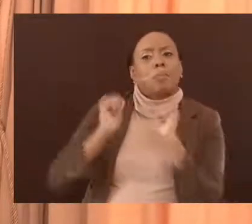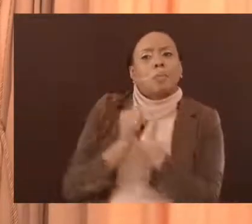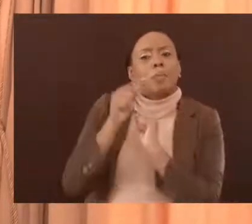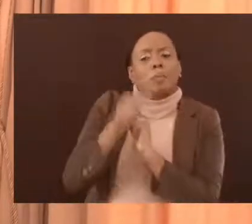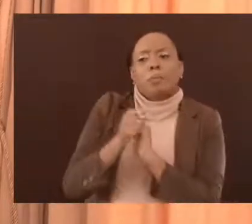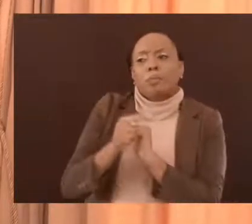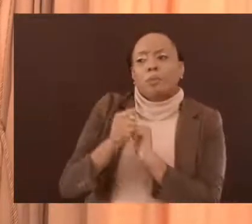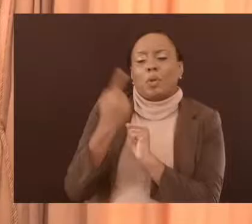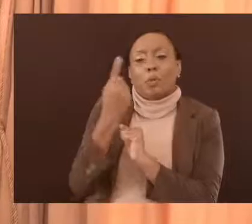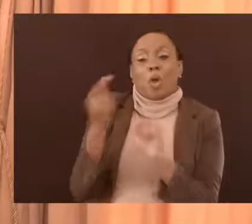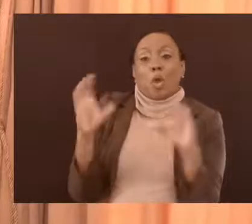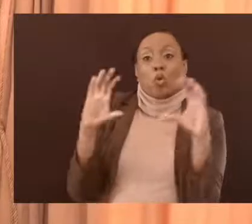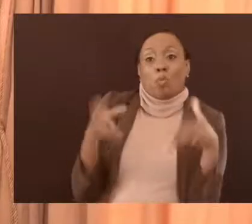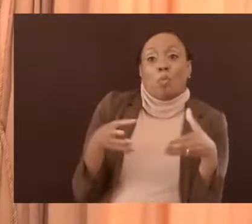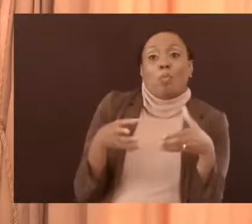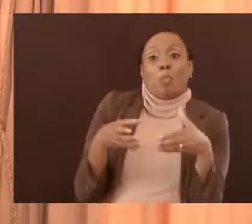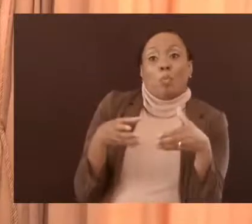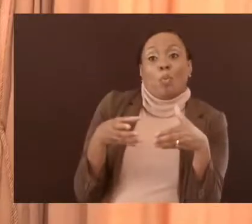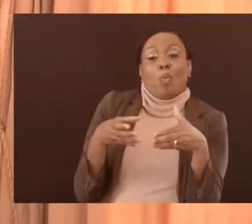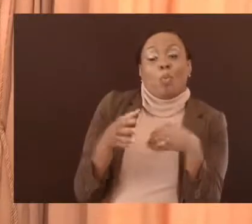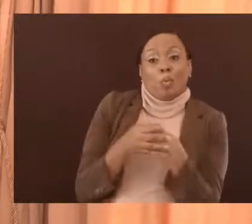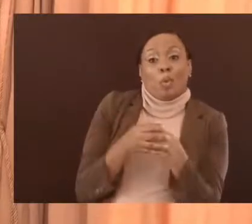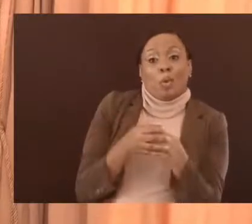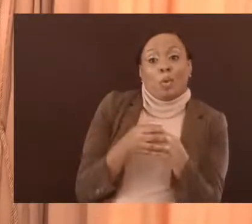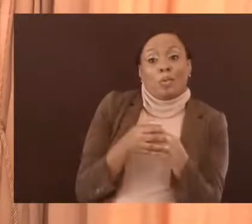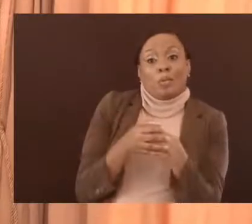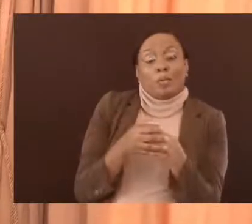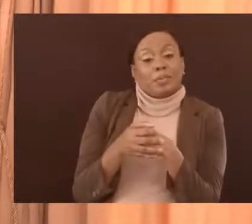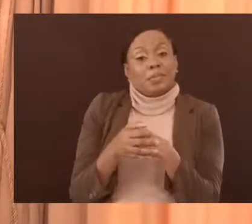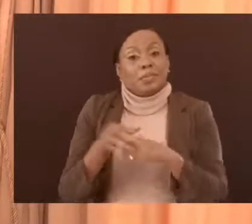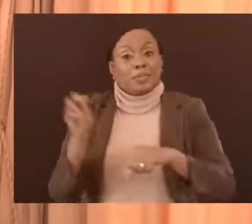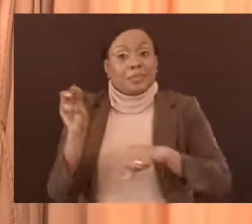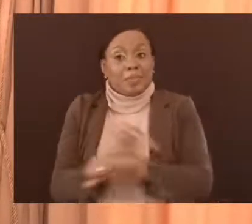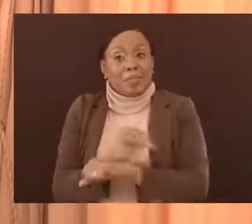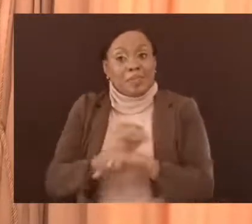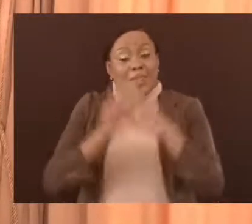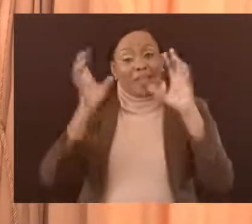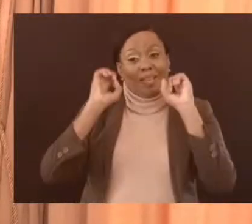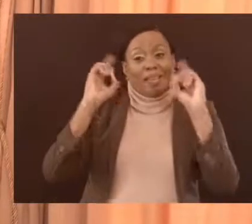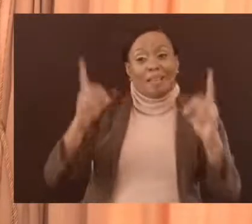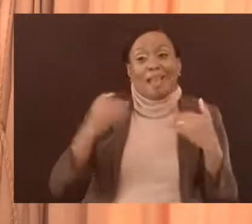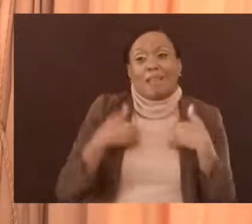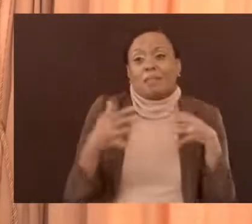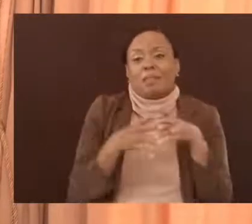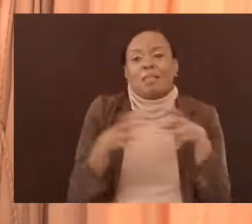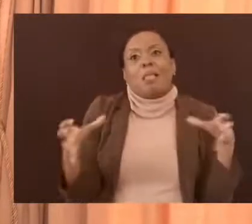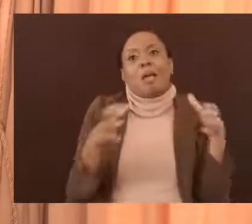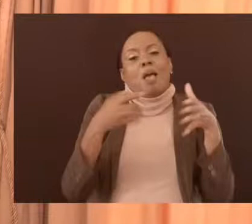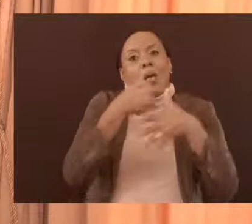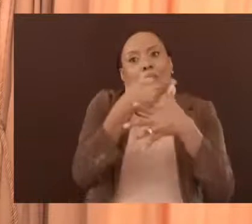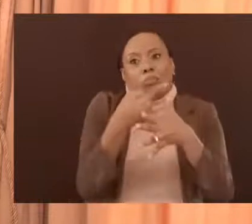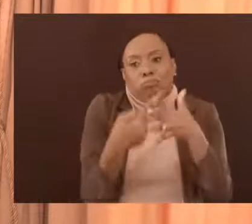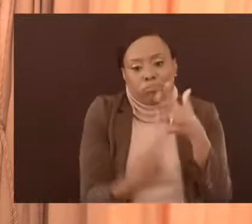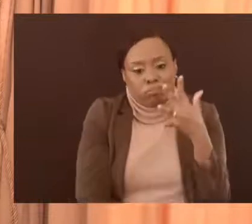a group. And I can tell you that the Ministry of Education has lots of